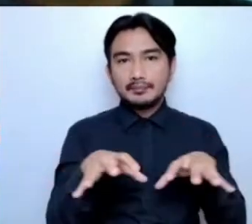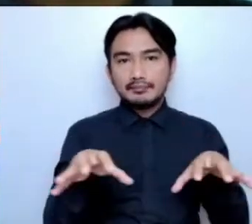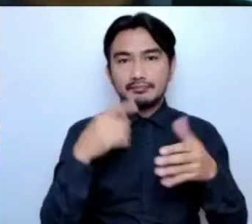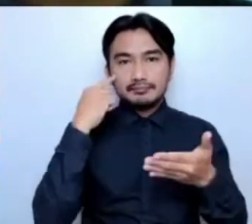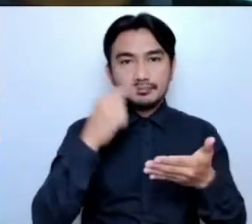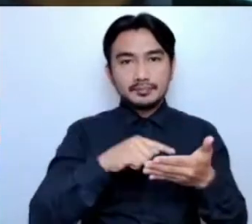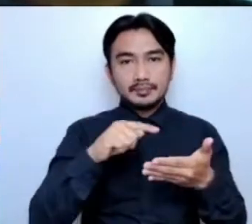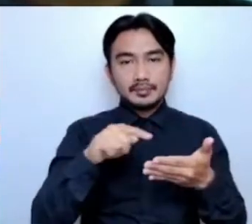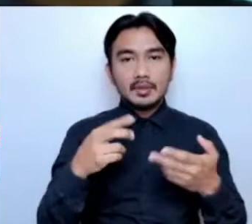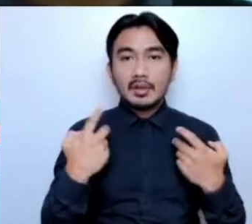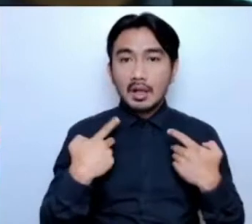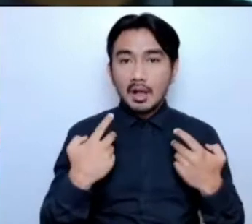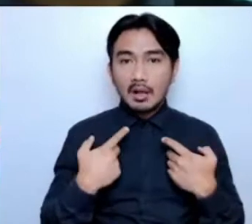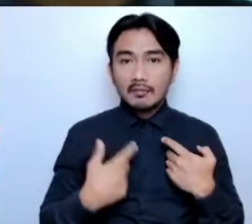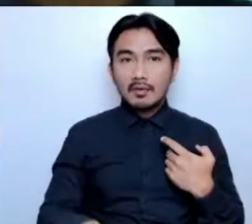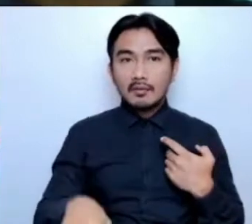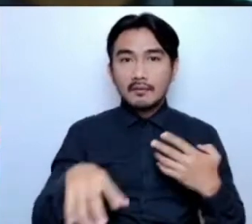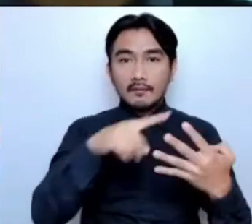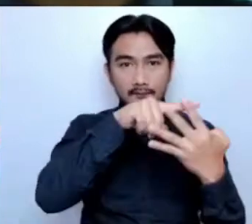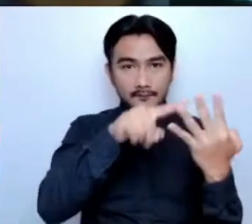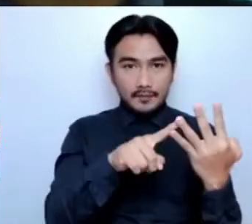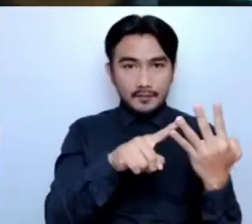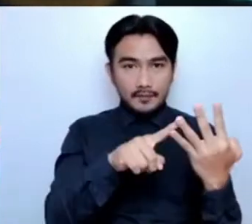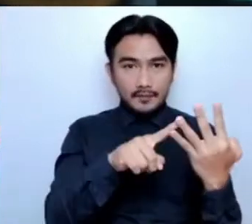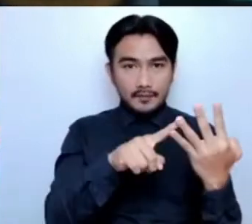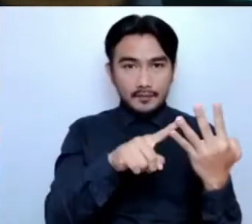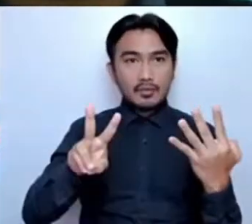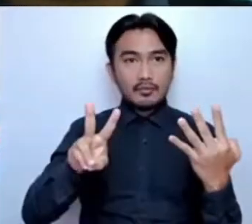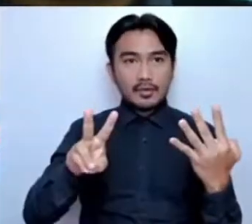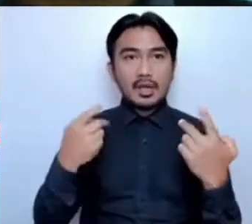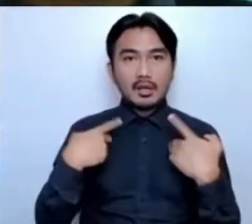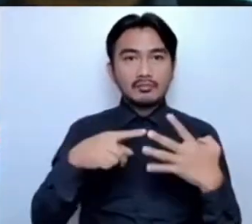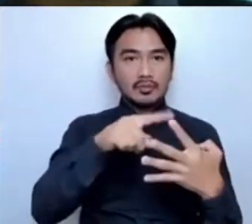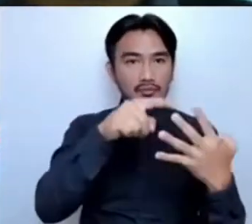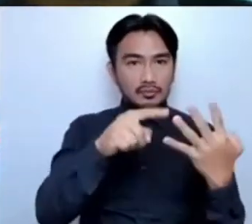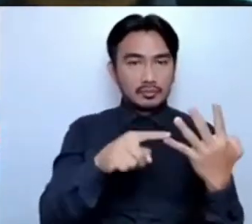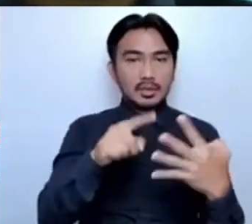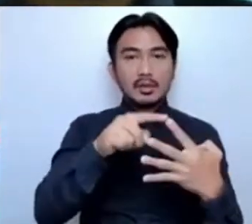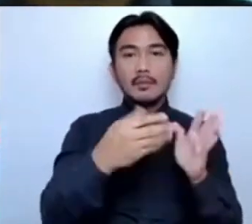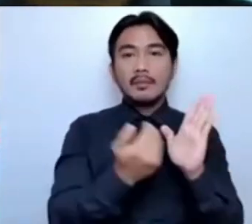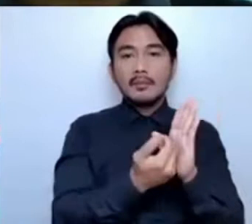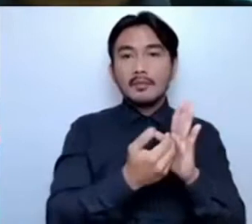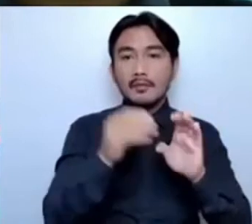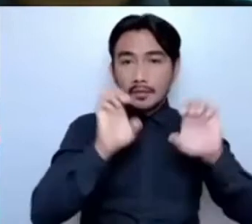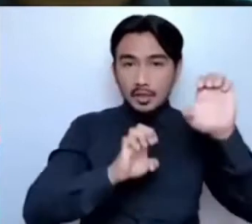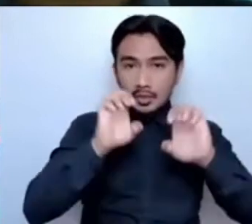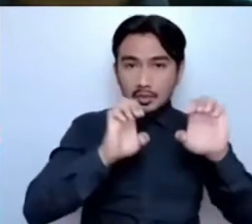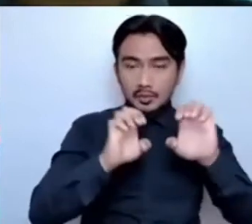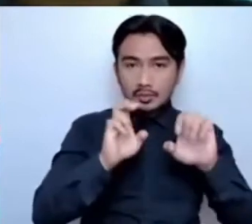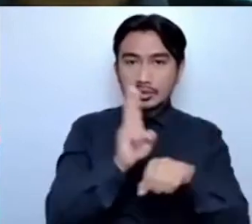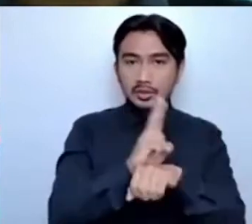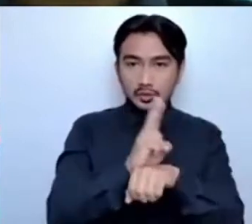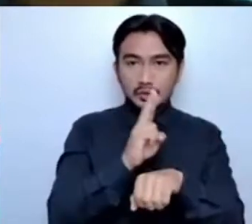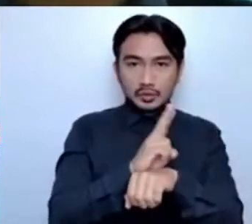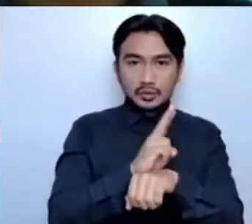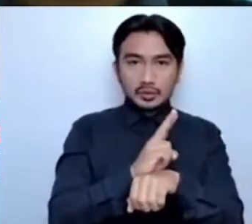are four MOVs. Number one, MOV 1, proof of evaluation on the implementation of the